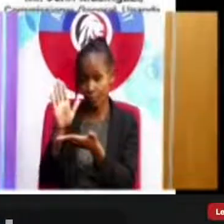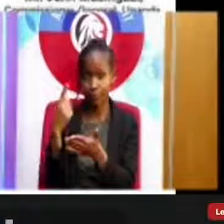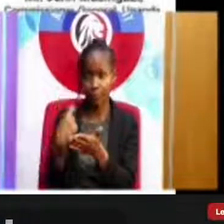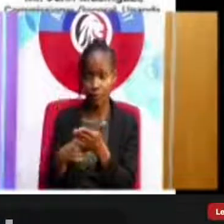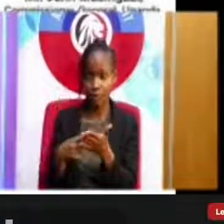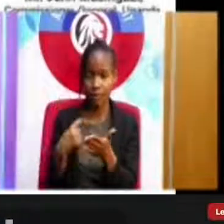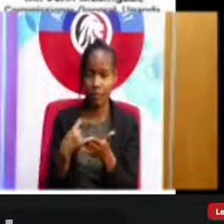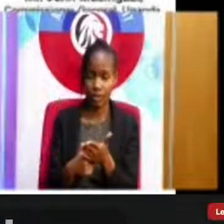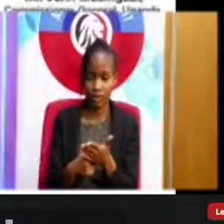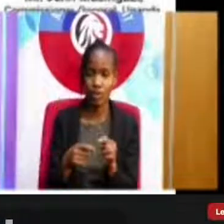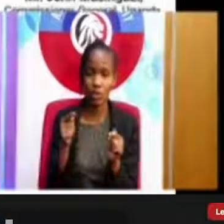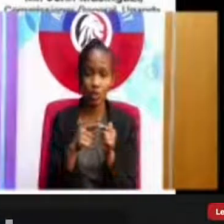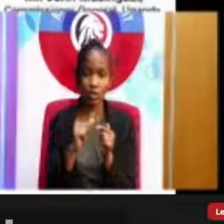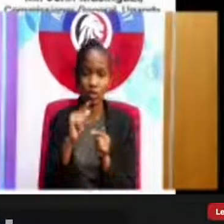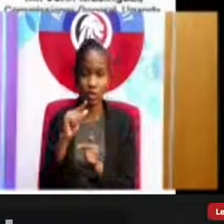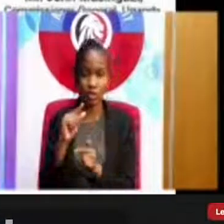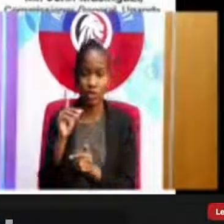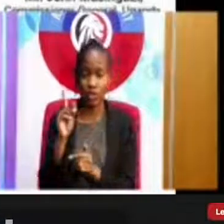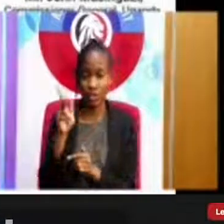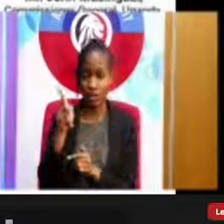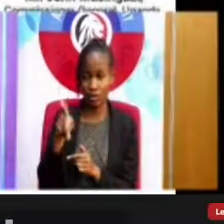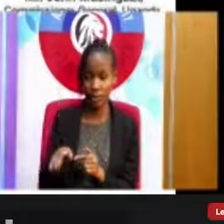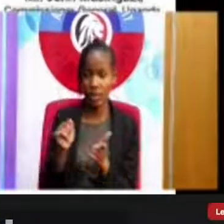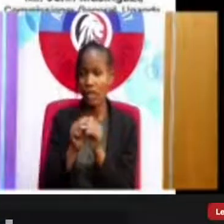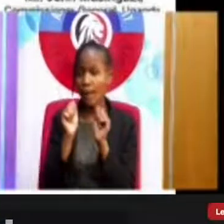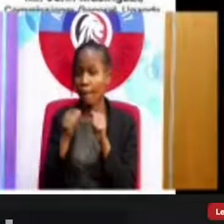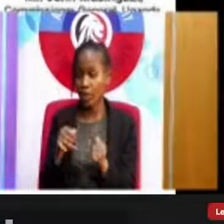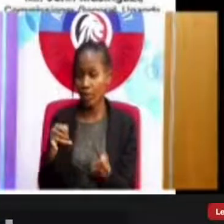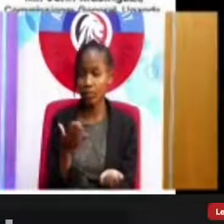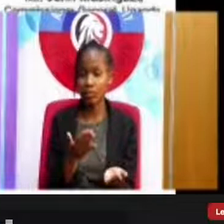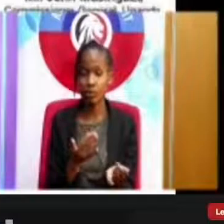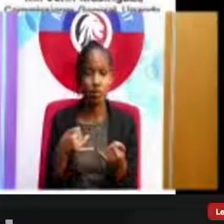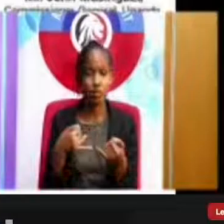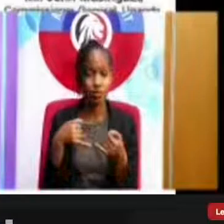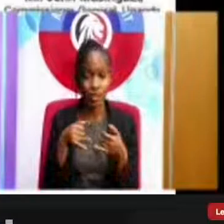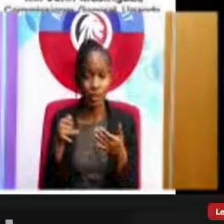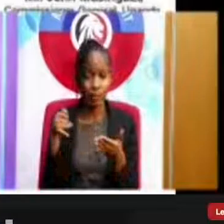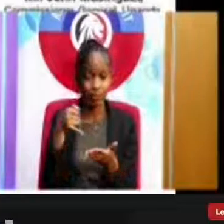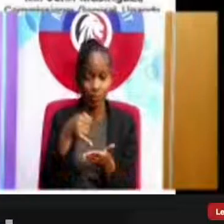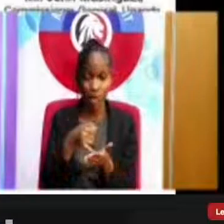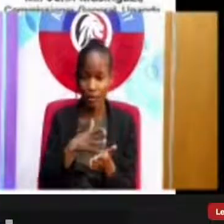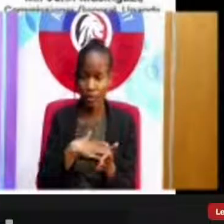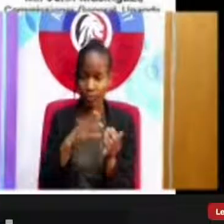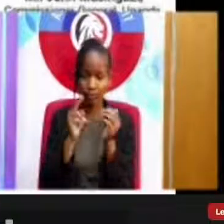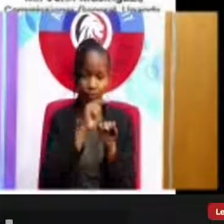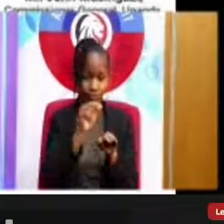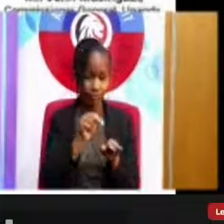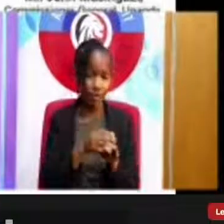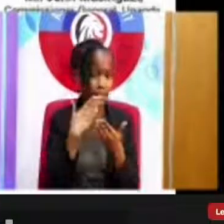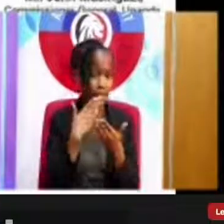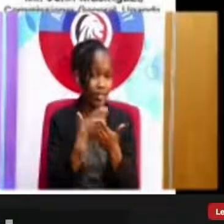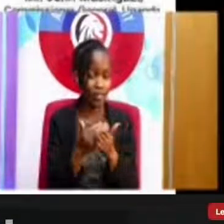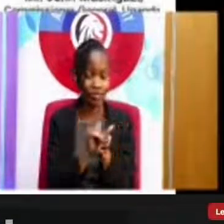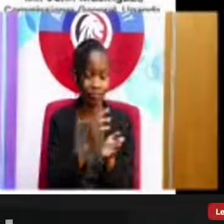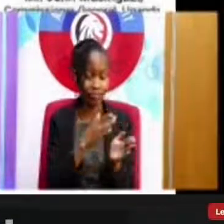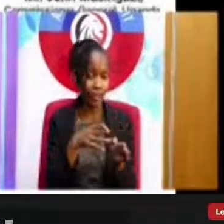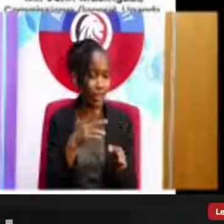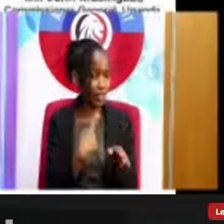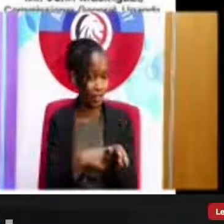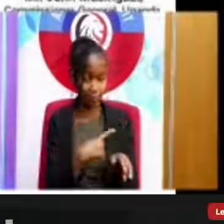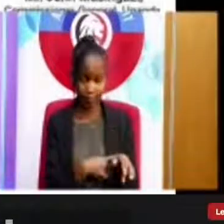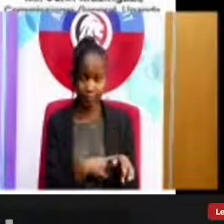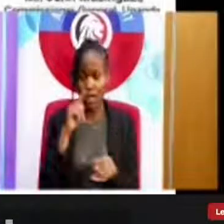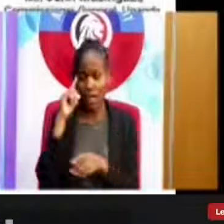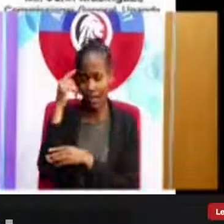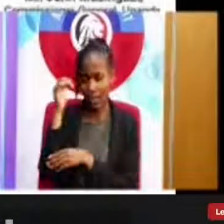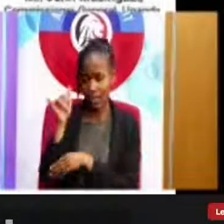ratio, so that we can develop our nations. Thank you so much for this opportunity. I think the